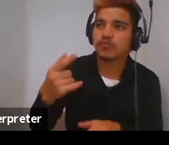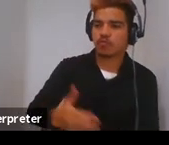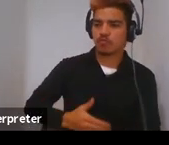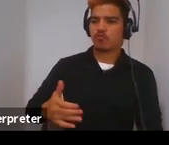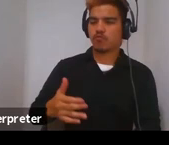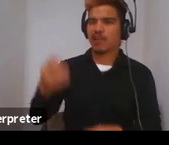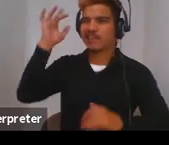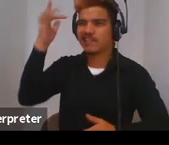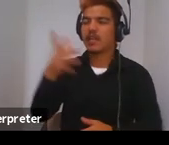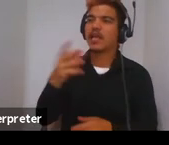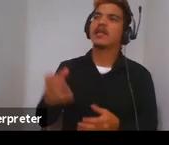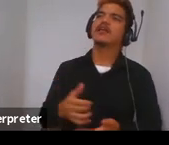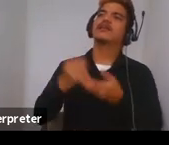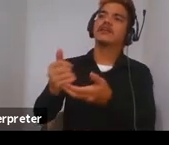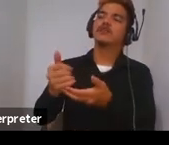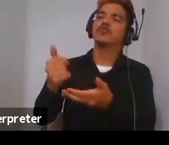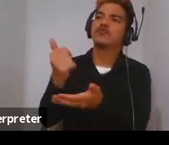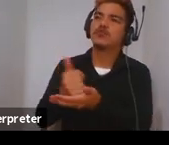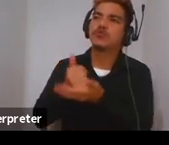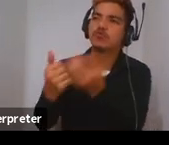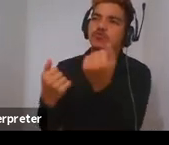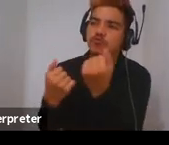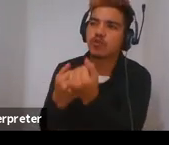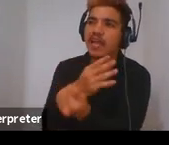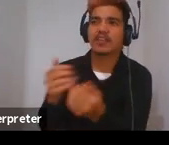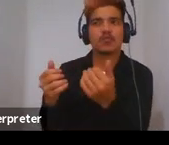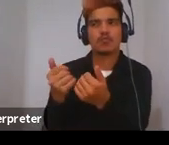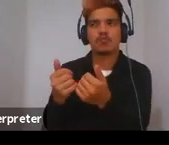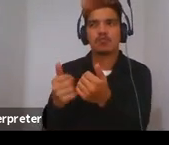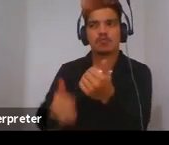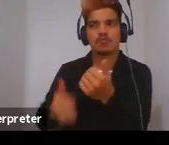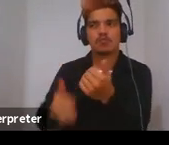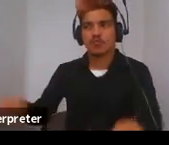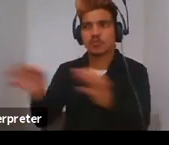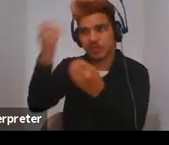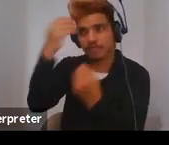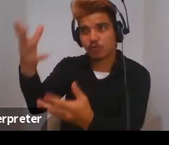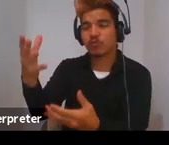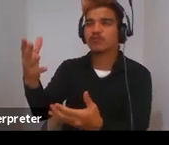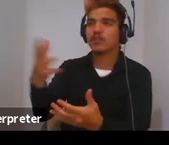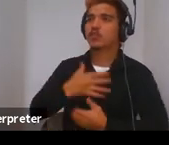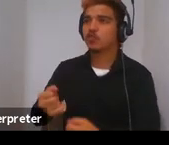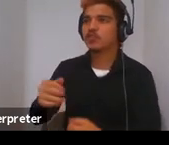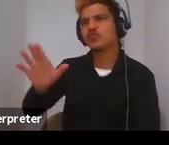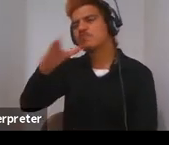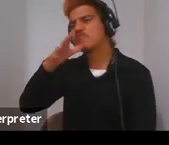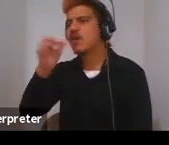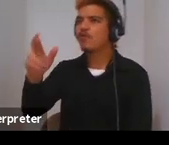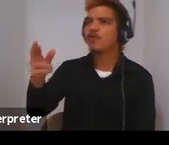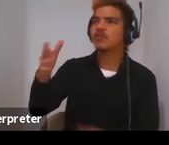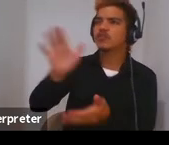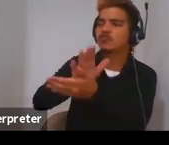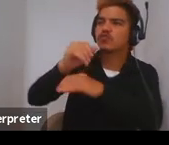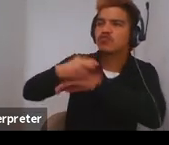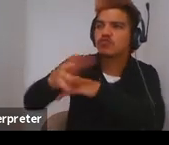you to the additional support you'll need. Most importantly, you should tell someone you trust, like your mom or a school counselor. You can tell